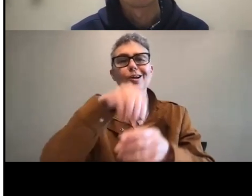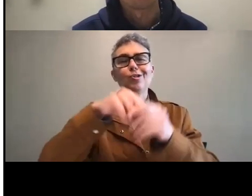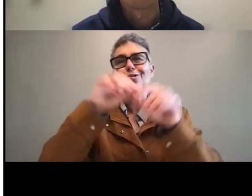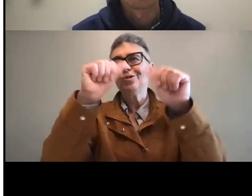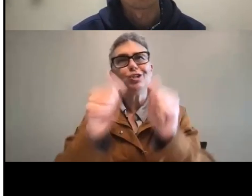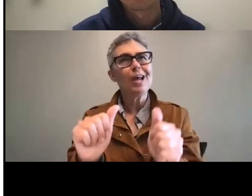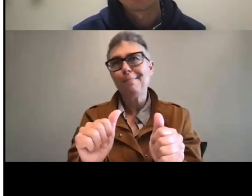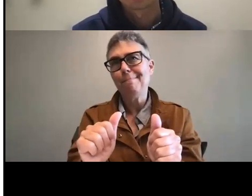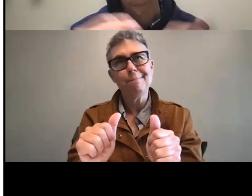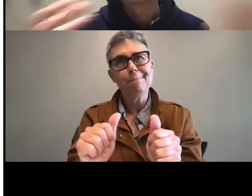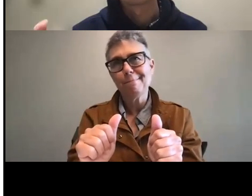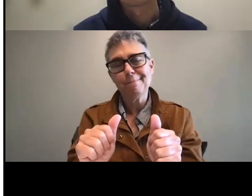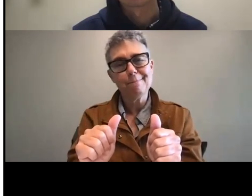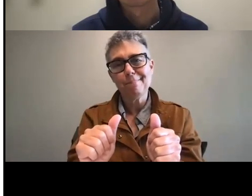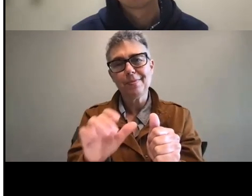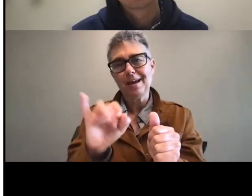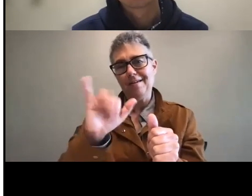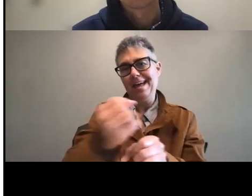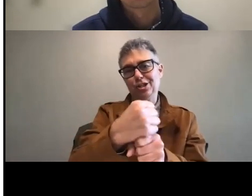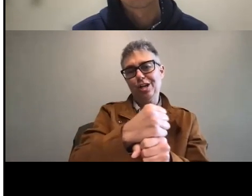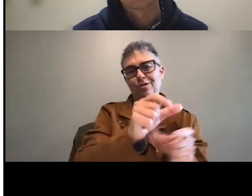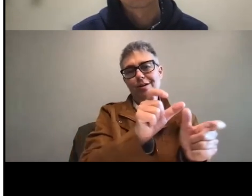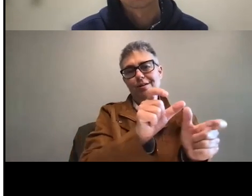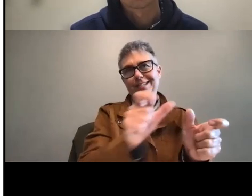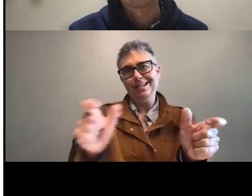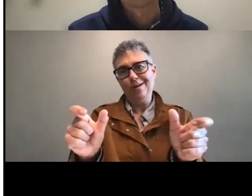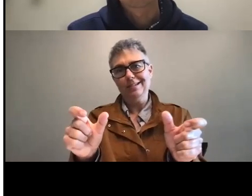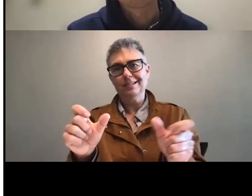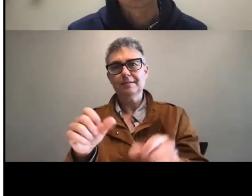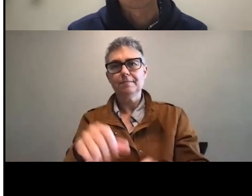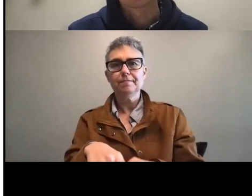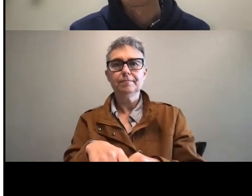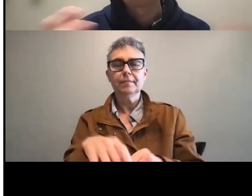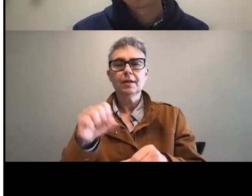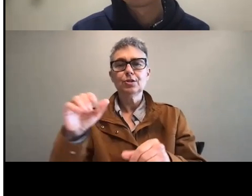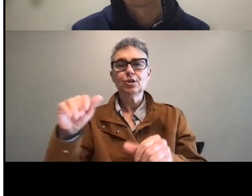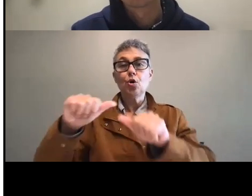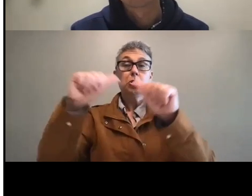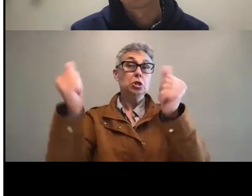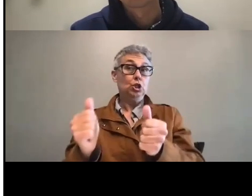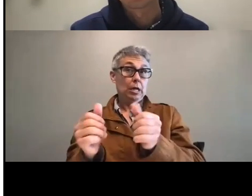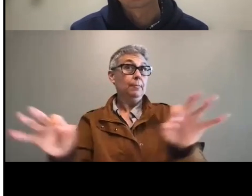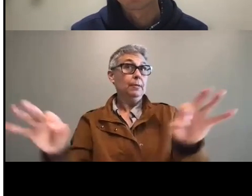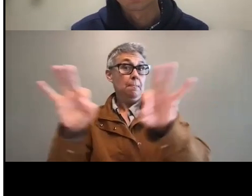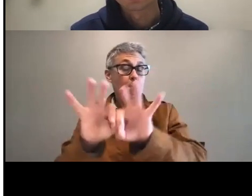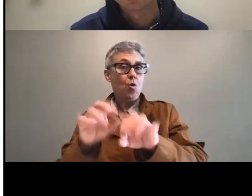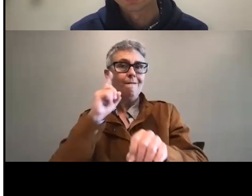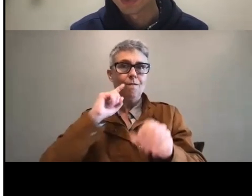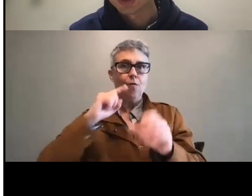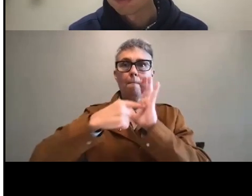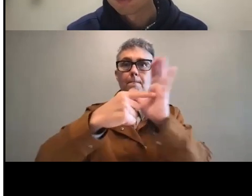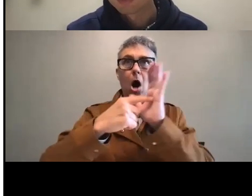of the generated sequence. So in a way, the shape is important for modeling